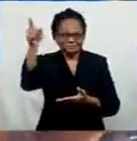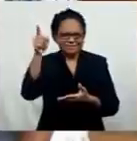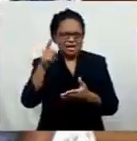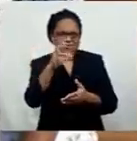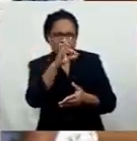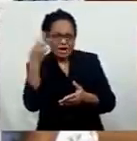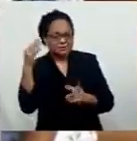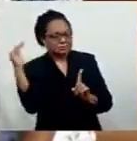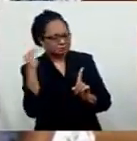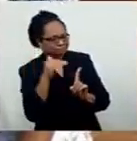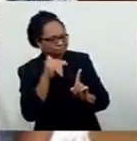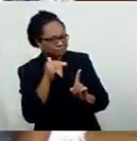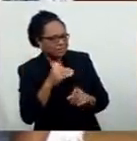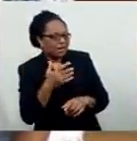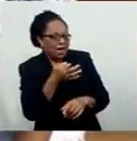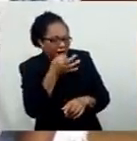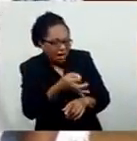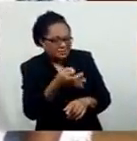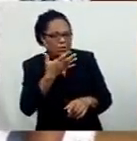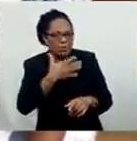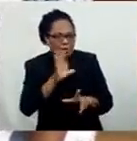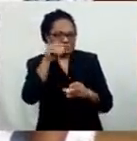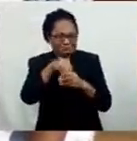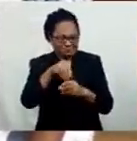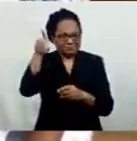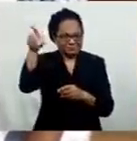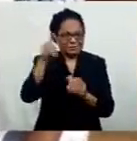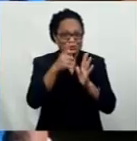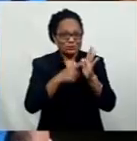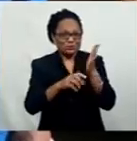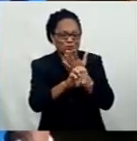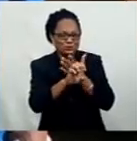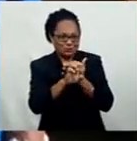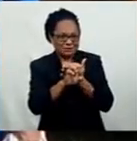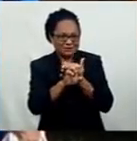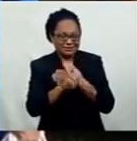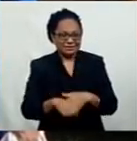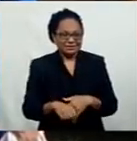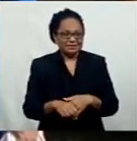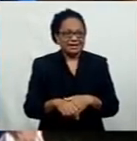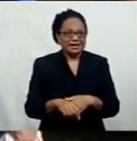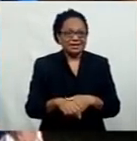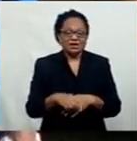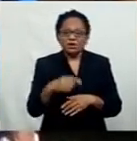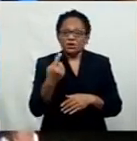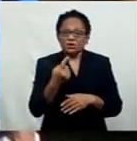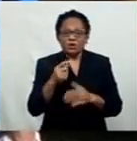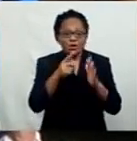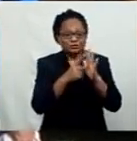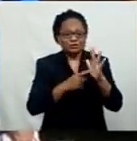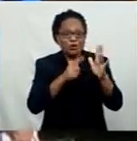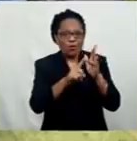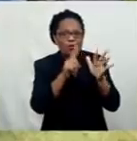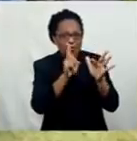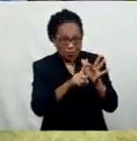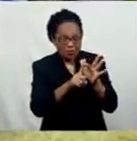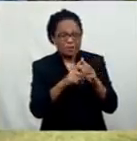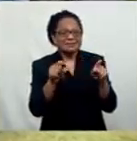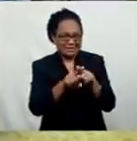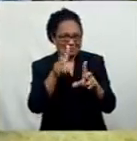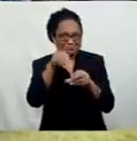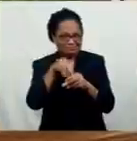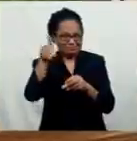to the world at the Oceania Sevens in Australia in June. Fiji-born former All Black Sevens winger Joe Rabobo also plays for